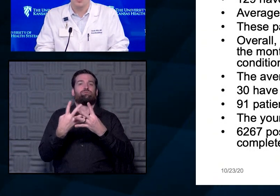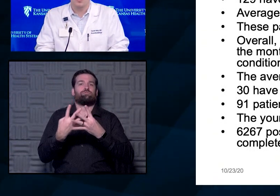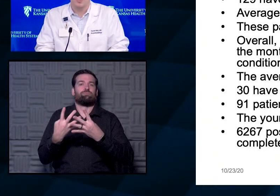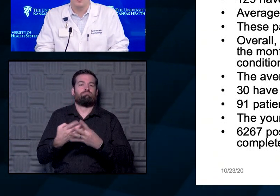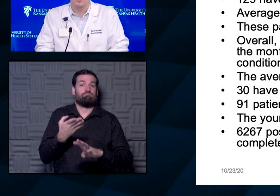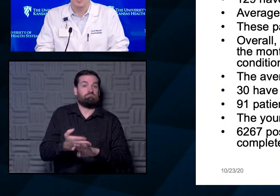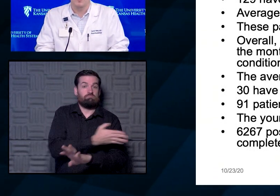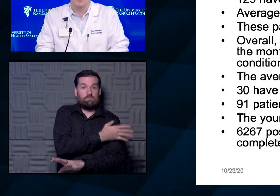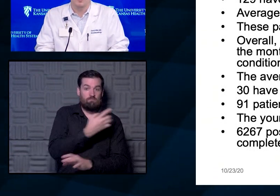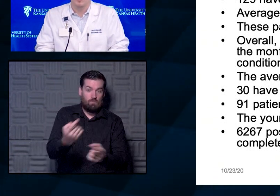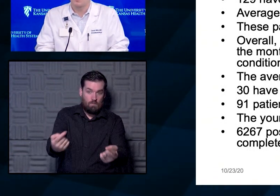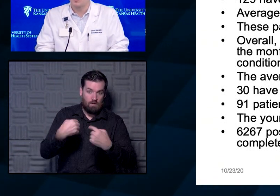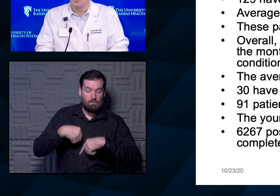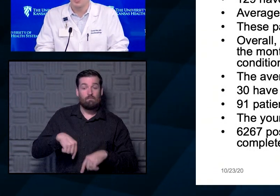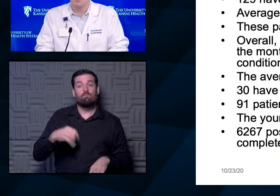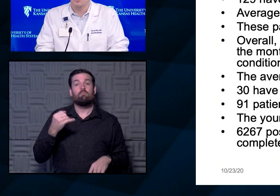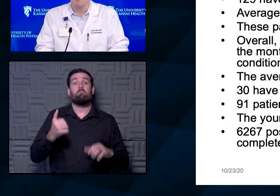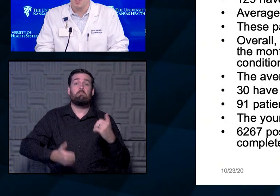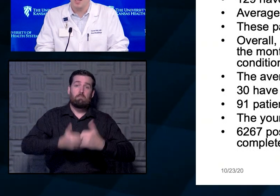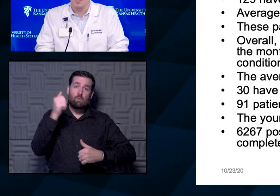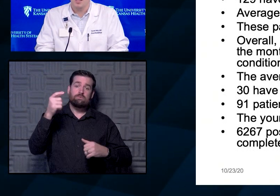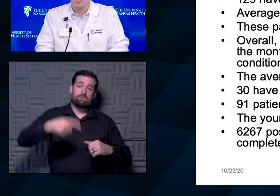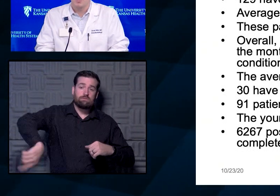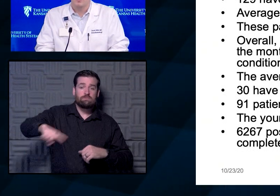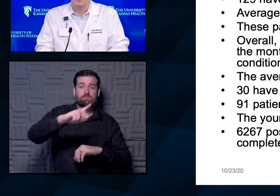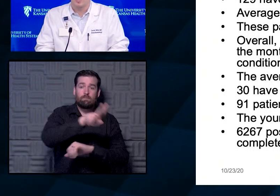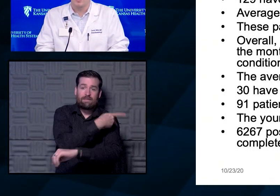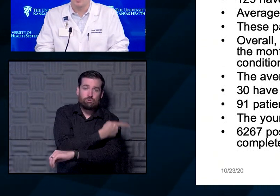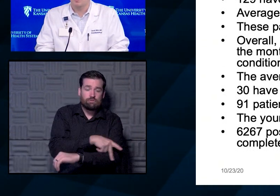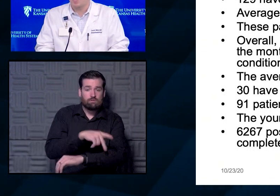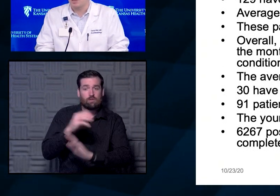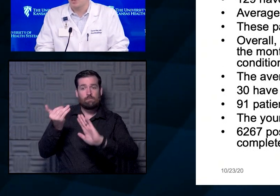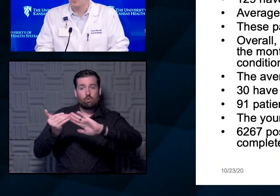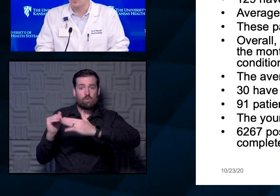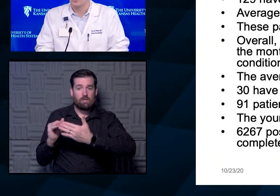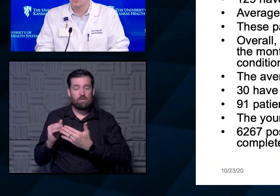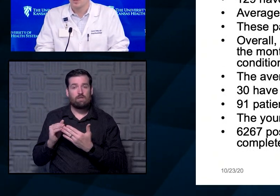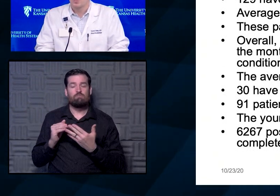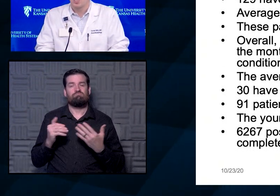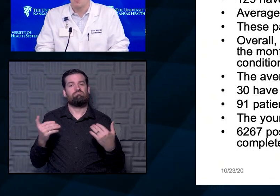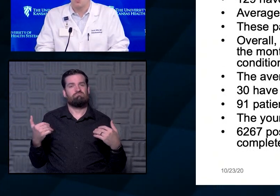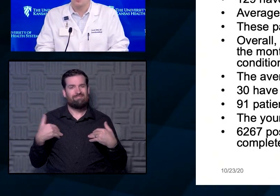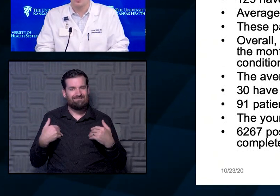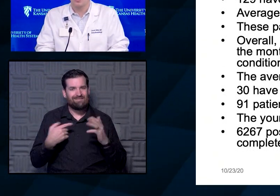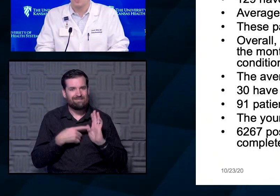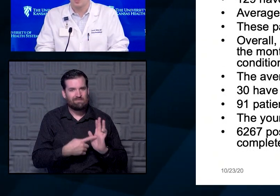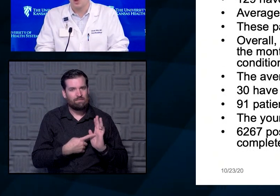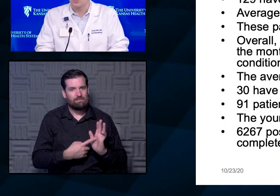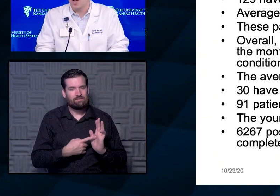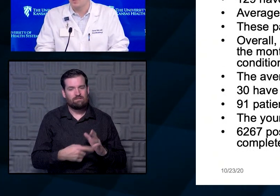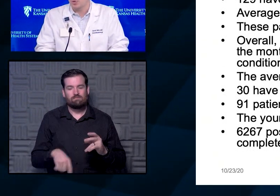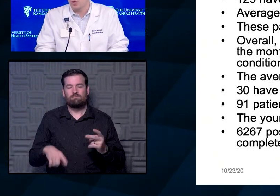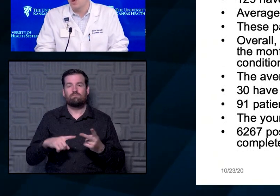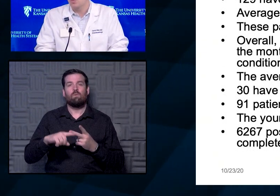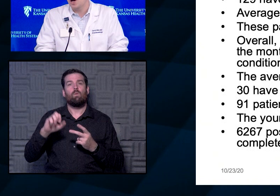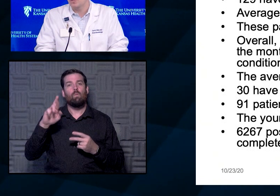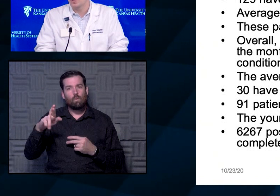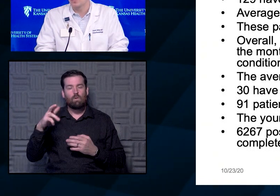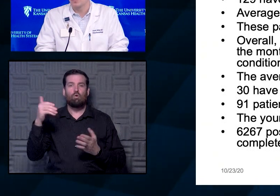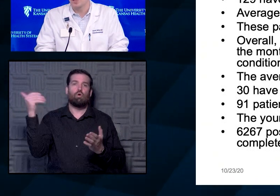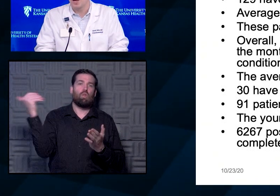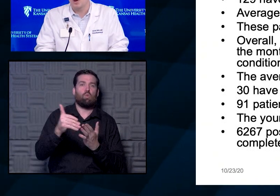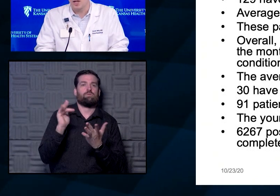So most patients being tested in the community remain symptomatic patients, or those who've had a close contact with a